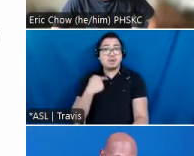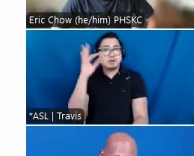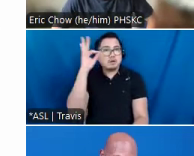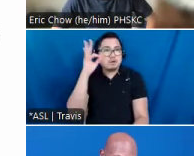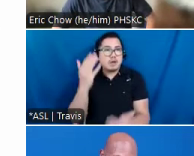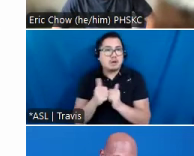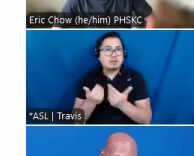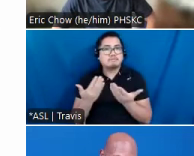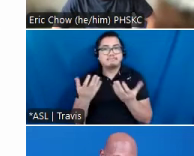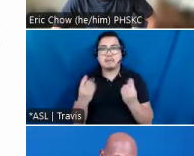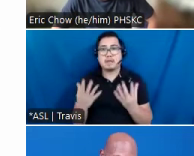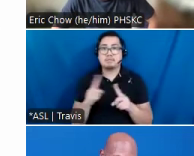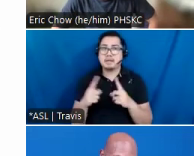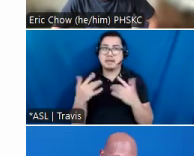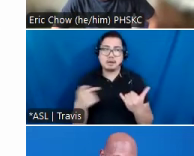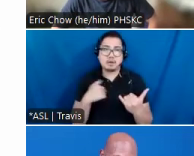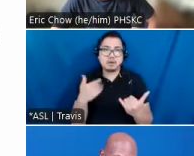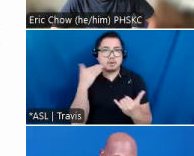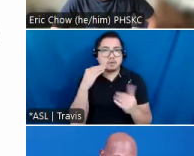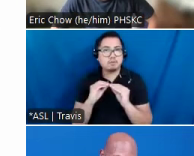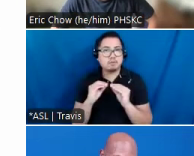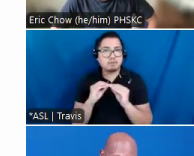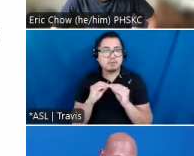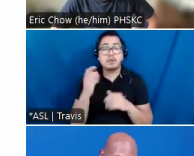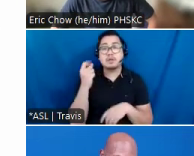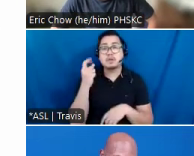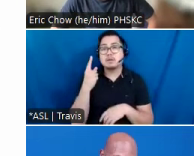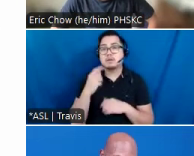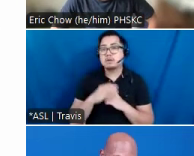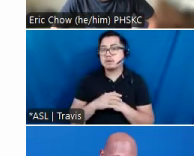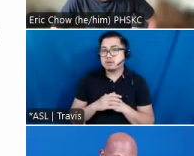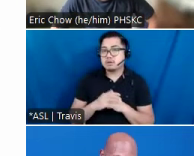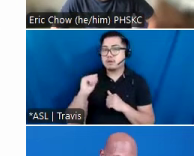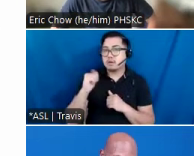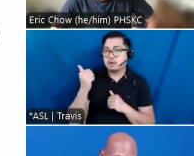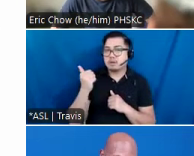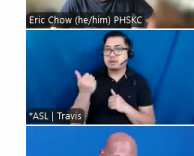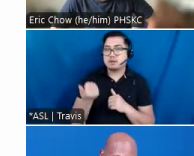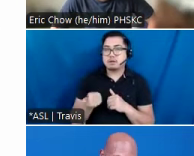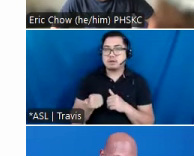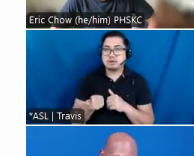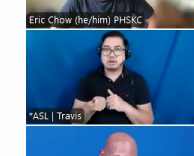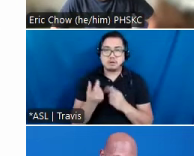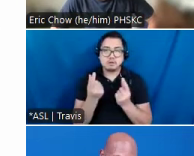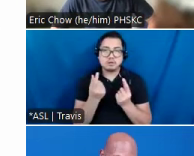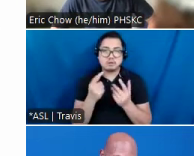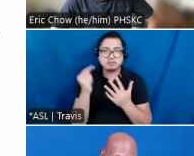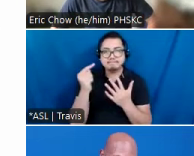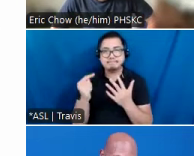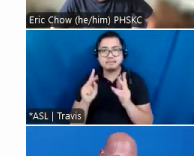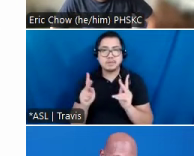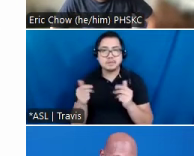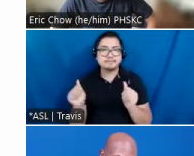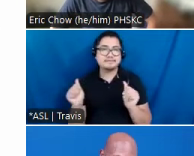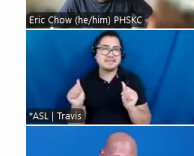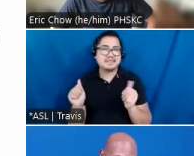but we certainly know a lot more now. A lot of these other steps that people have taken